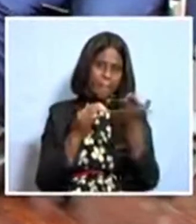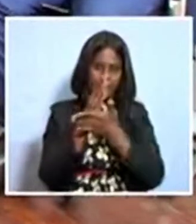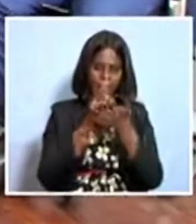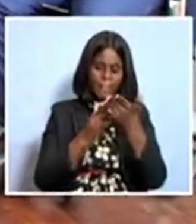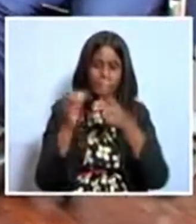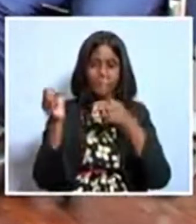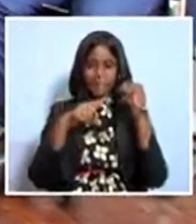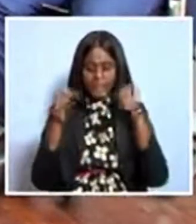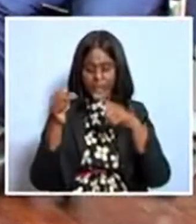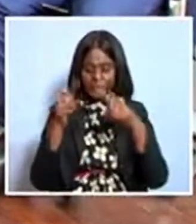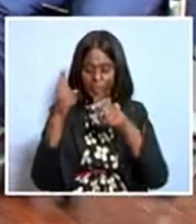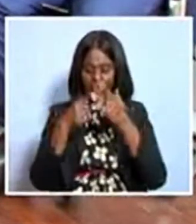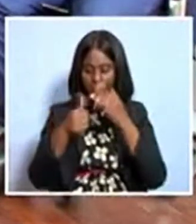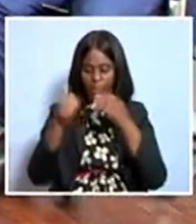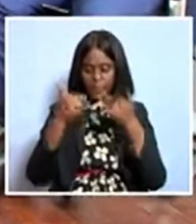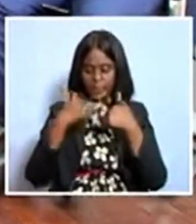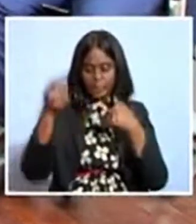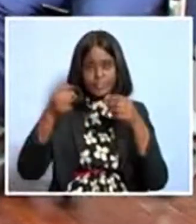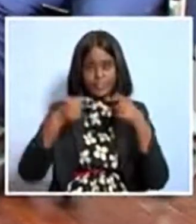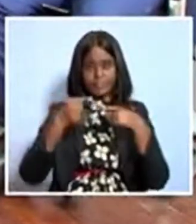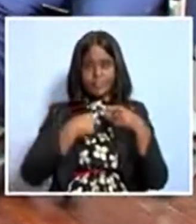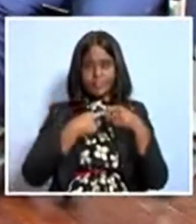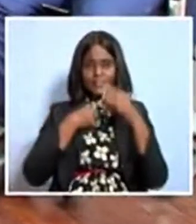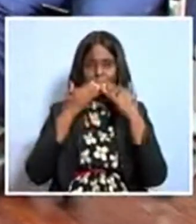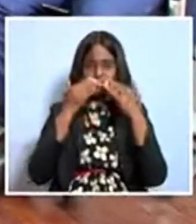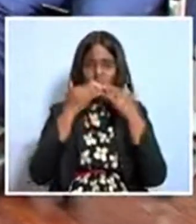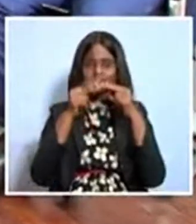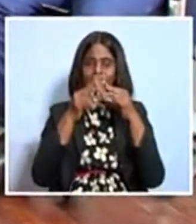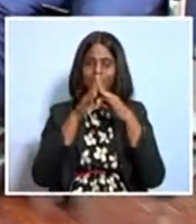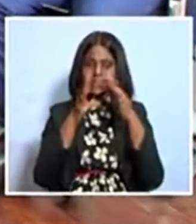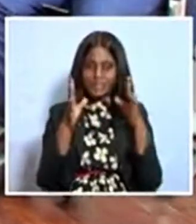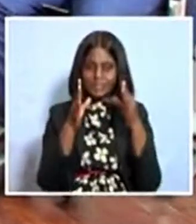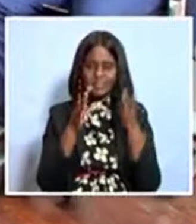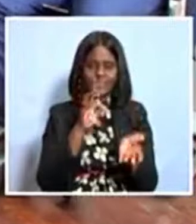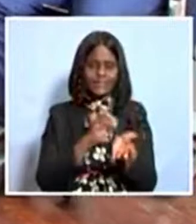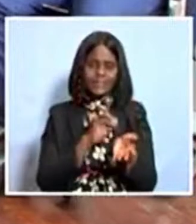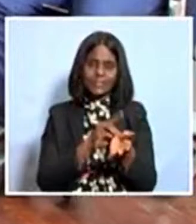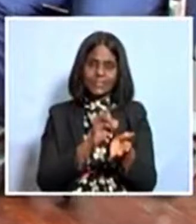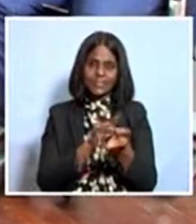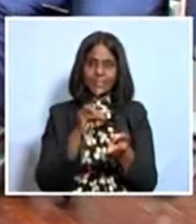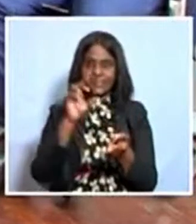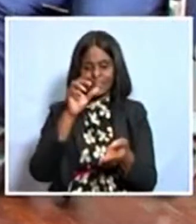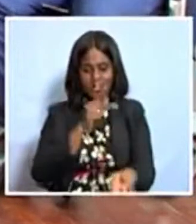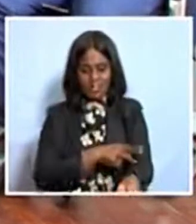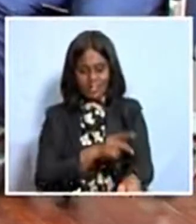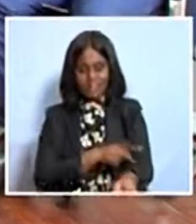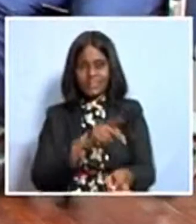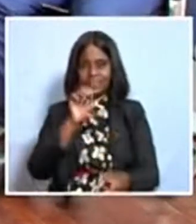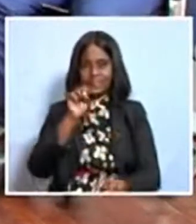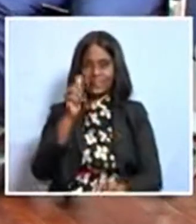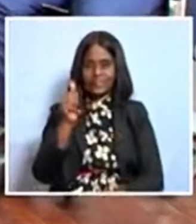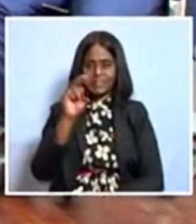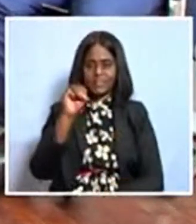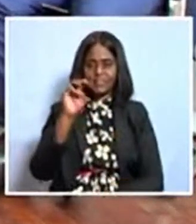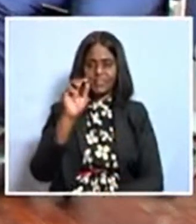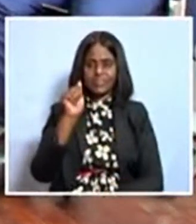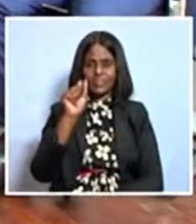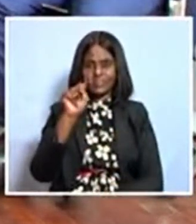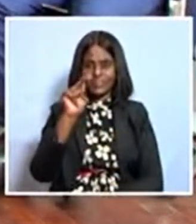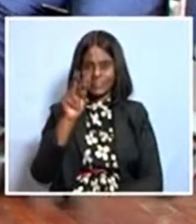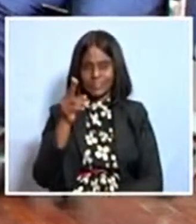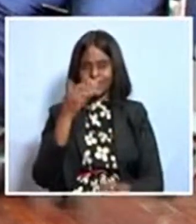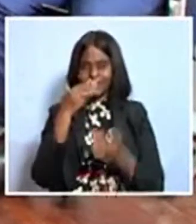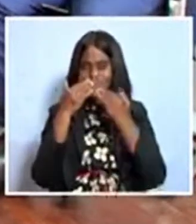text messages that you've sent in. I'd like to say thank you so much. Doc, Samantha and Mr. Perry, I must say thank you so much for finding time to wake up